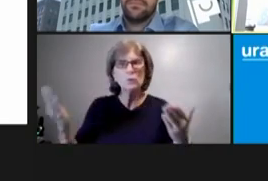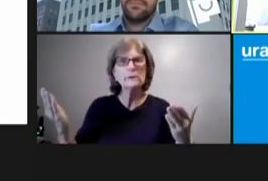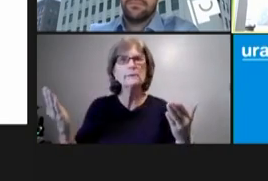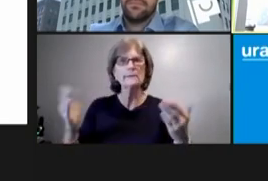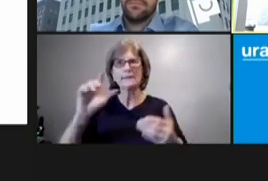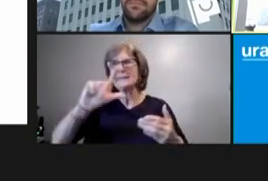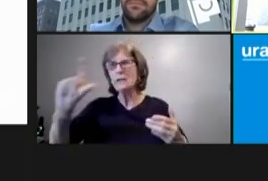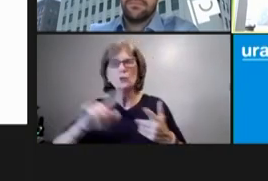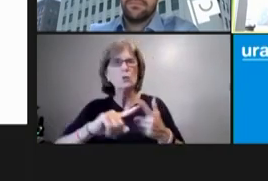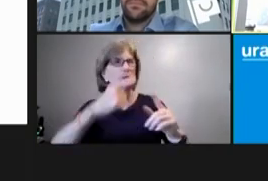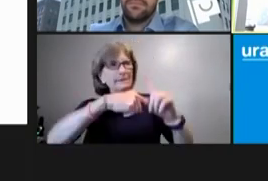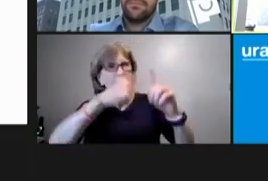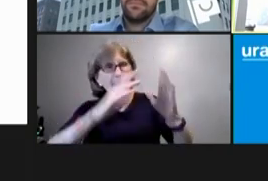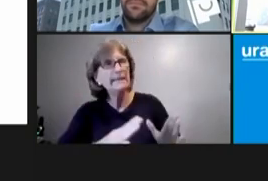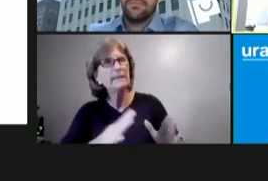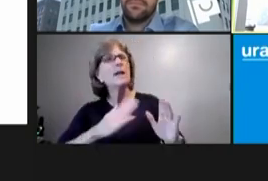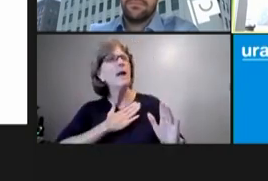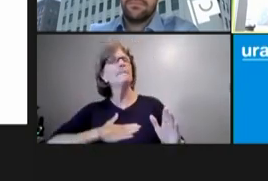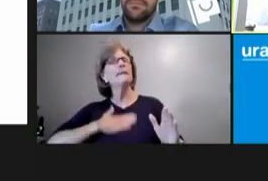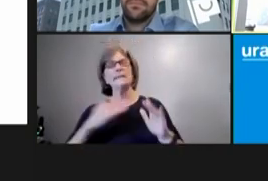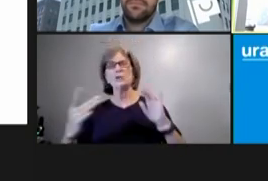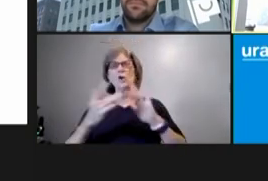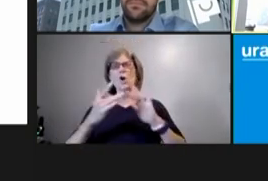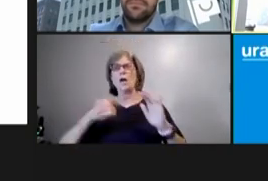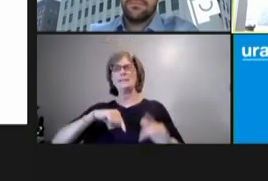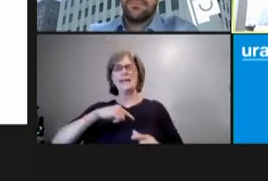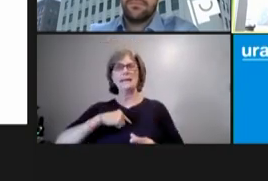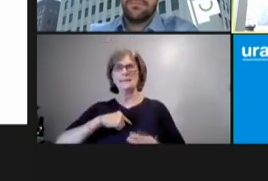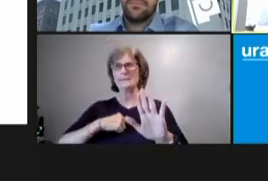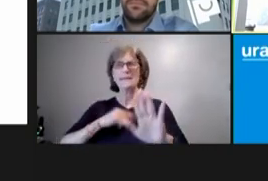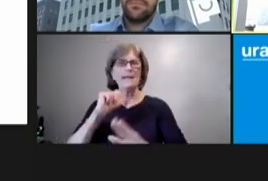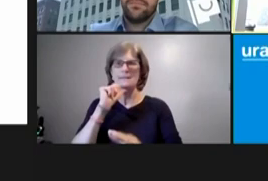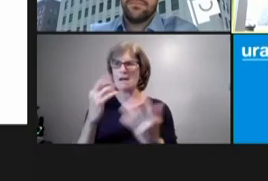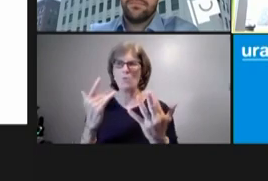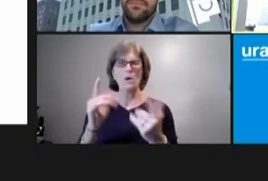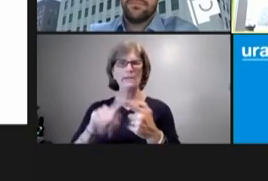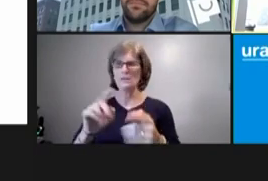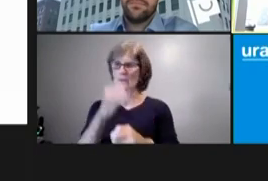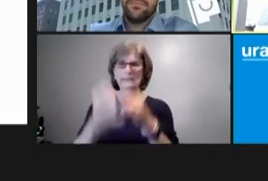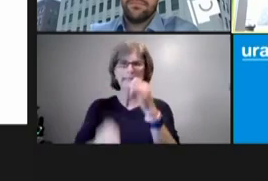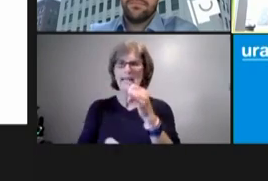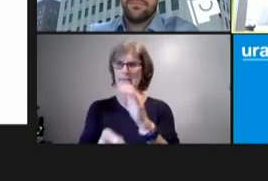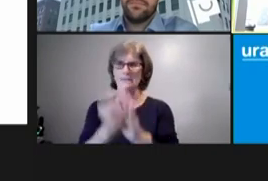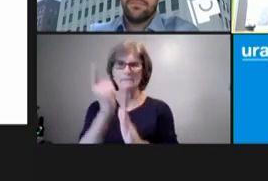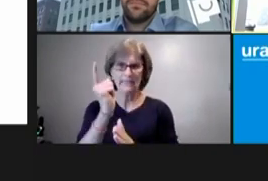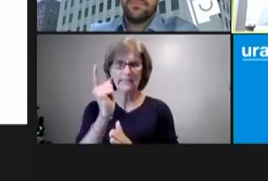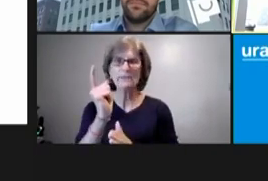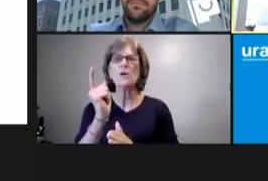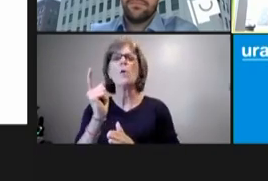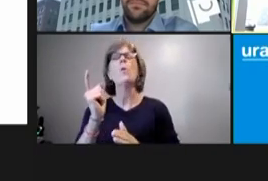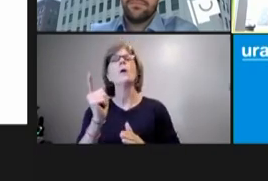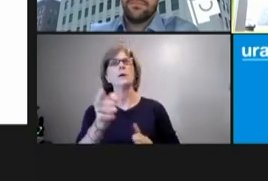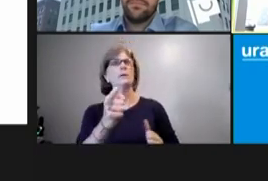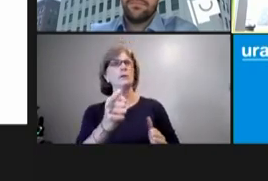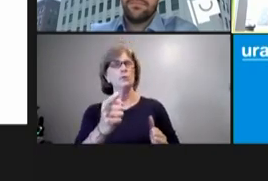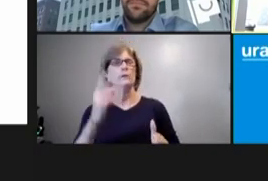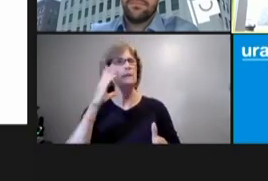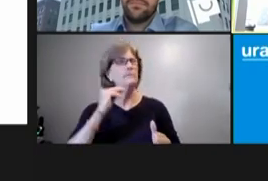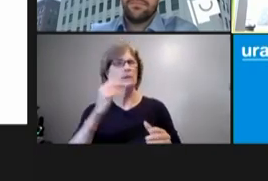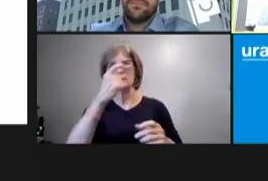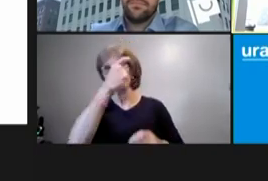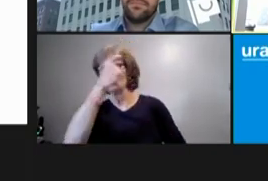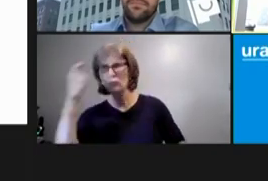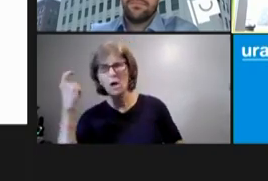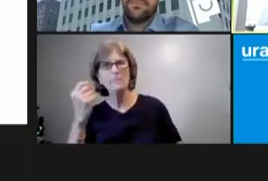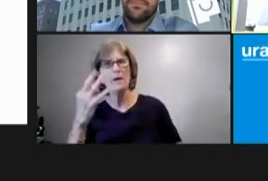not have to wait till the trauma of preventing an actual lockout the day that it occurs. So